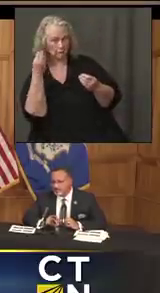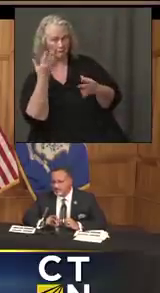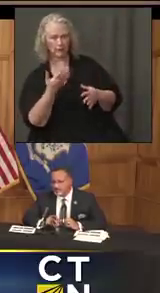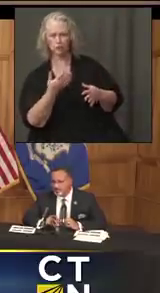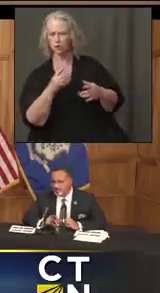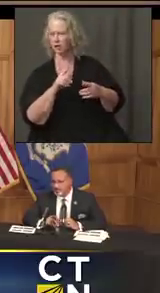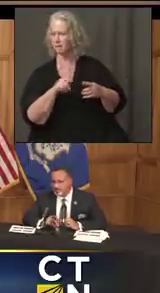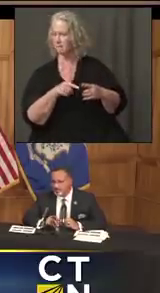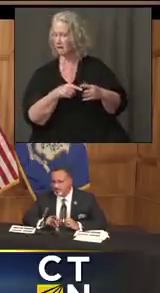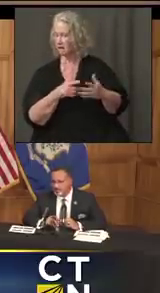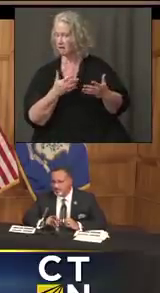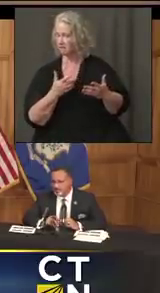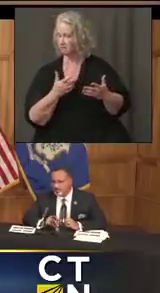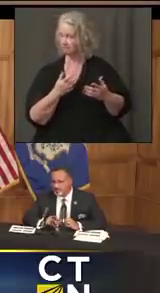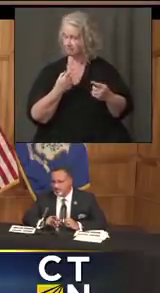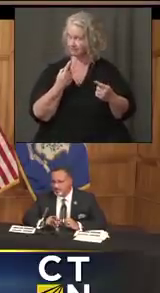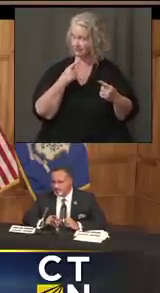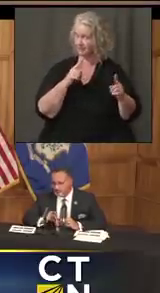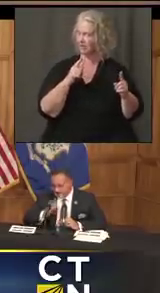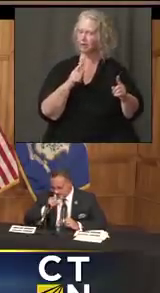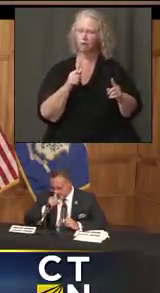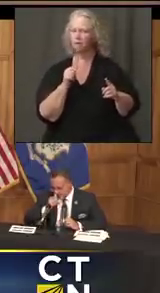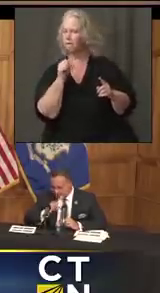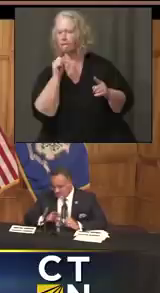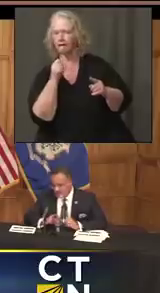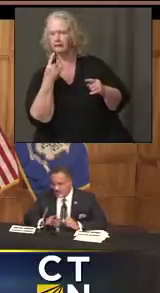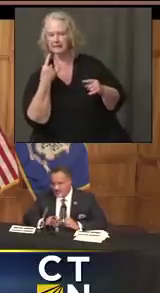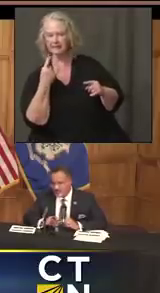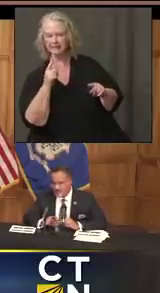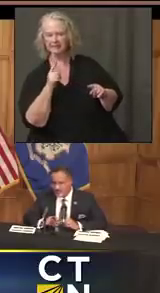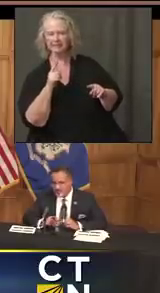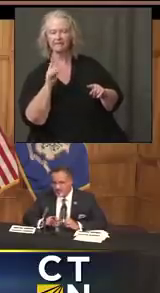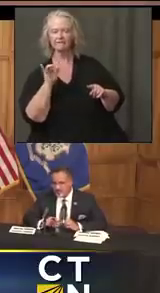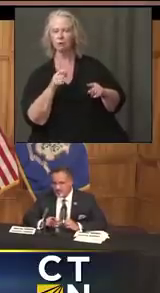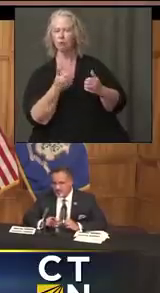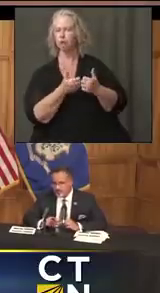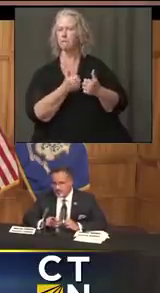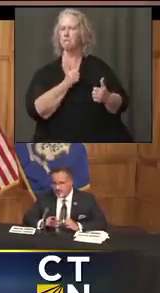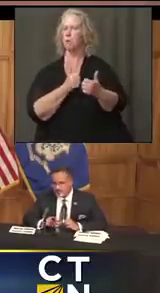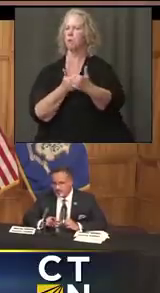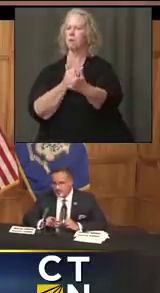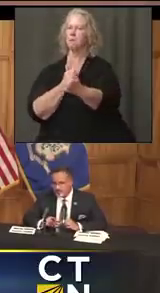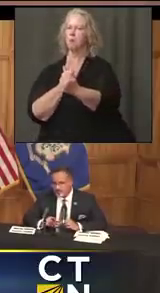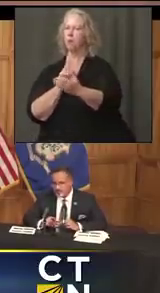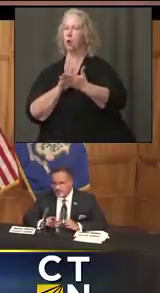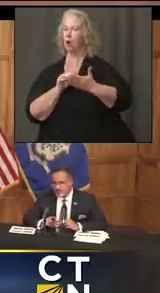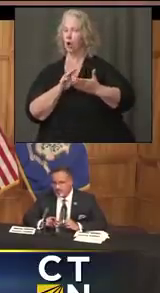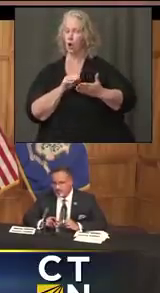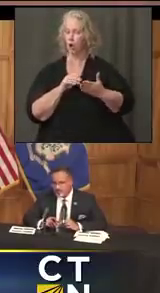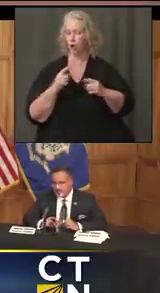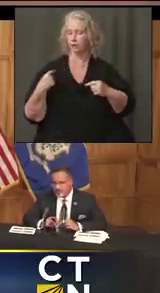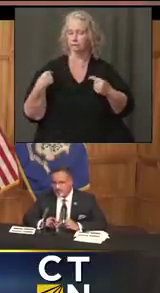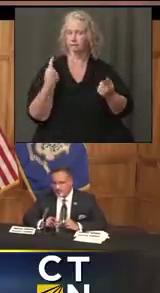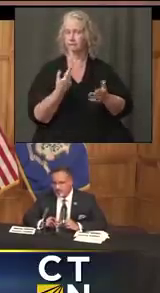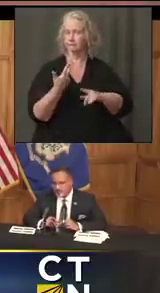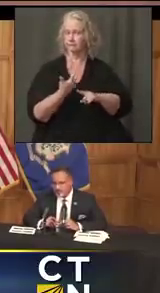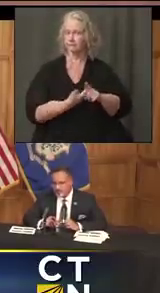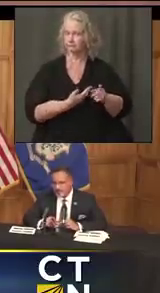how successful or not successful the remote learning was during these past 3